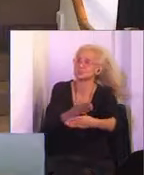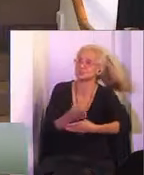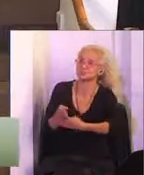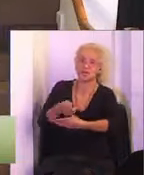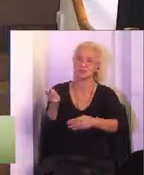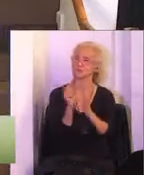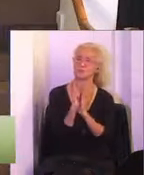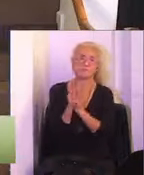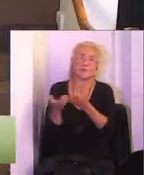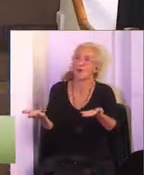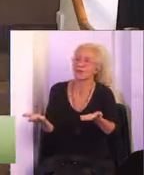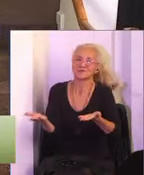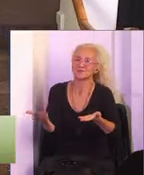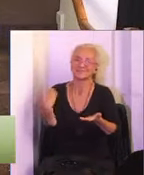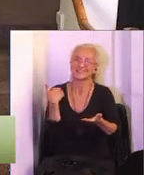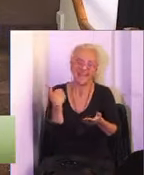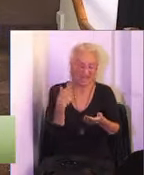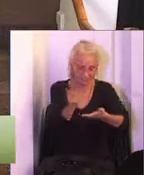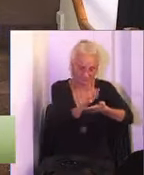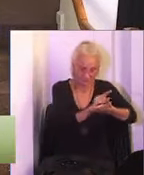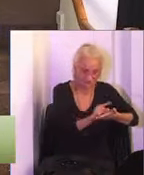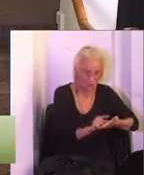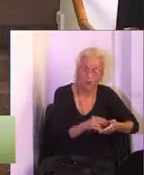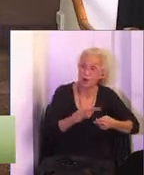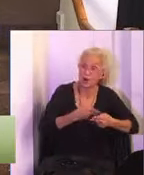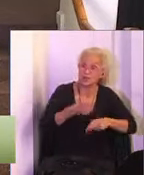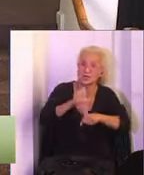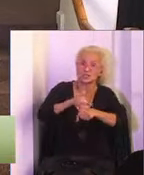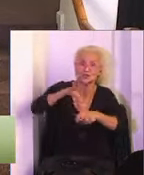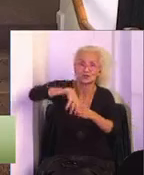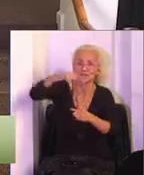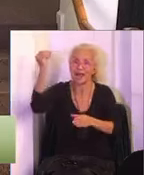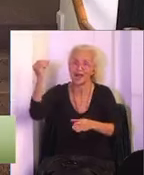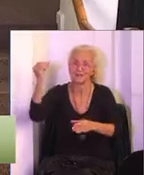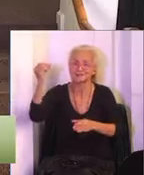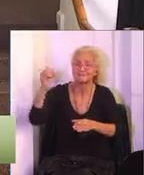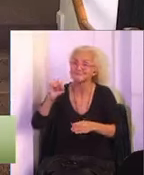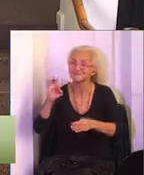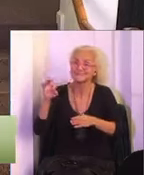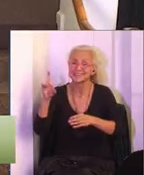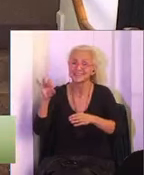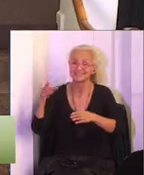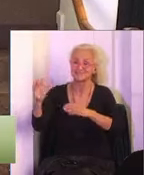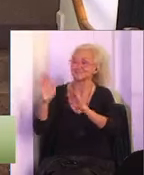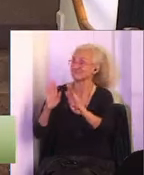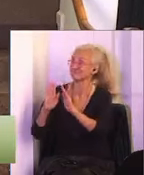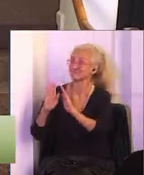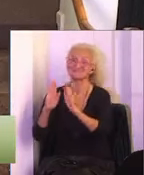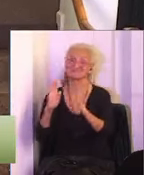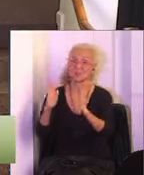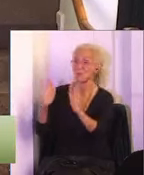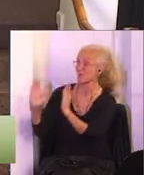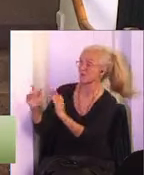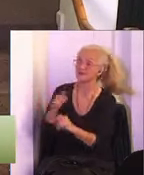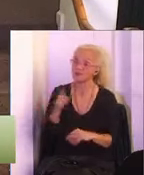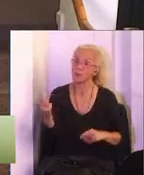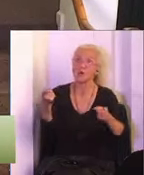share this moment that we have every week called Church Outside the Walls to share with you something that goes